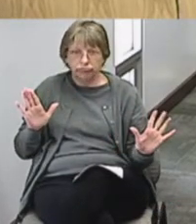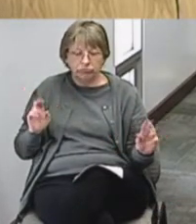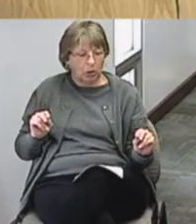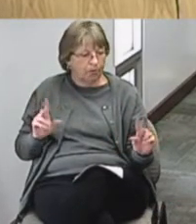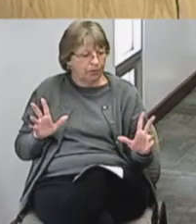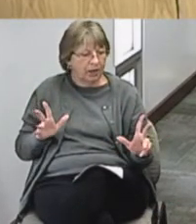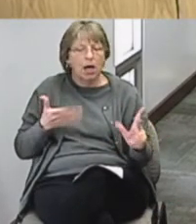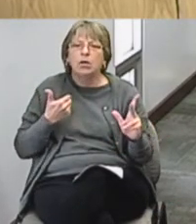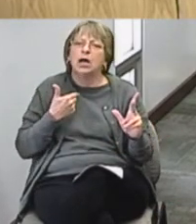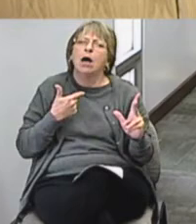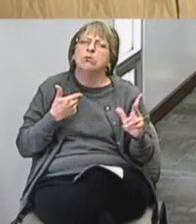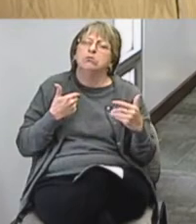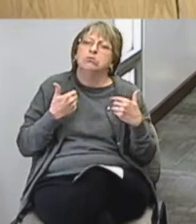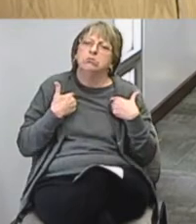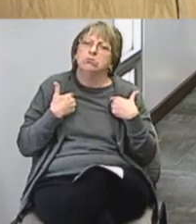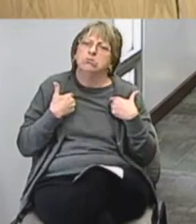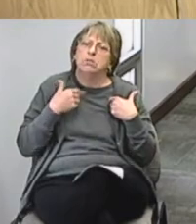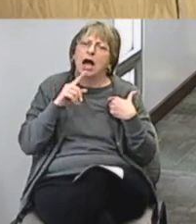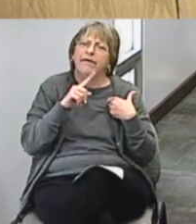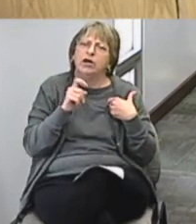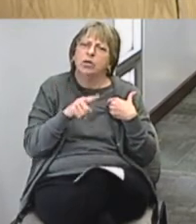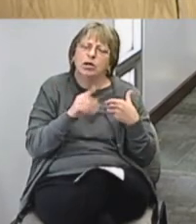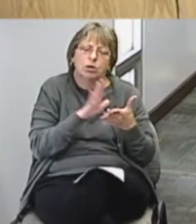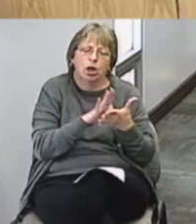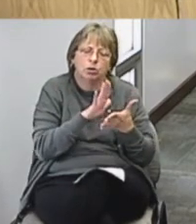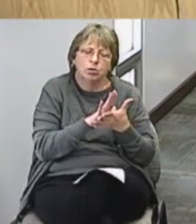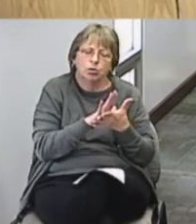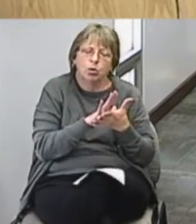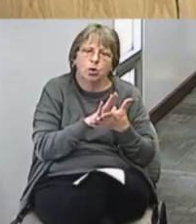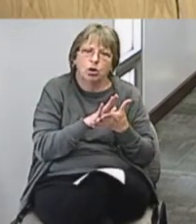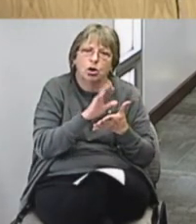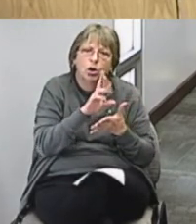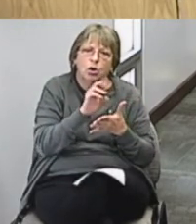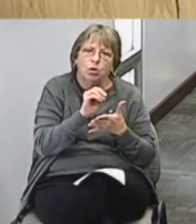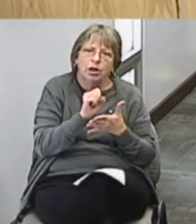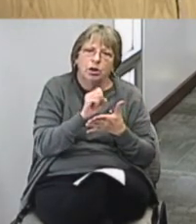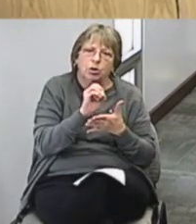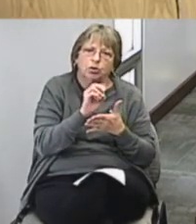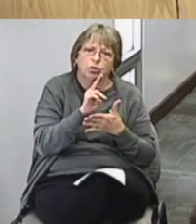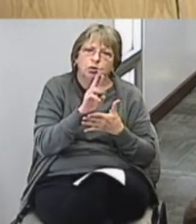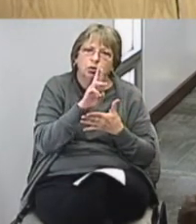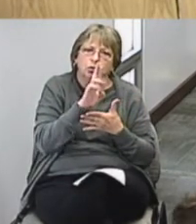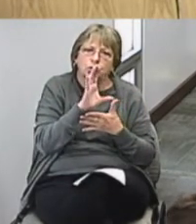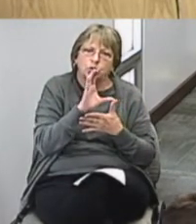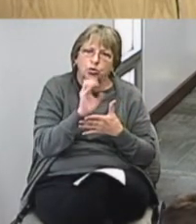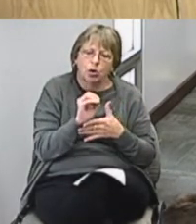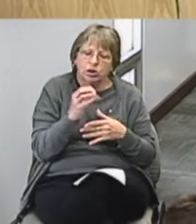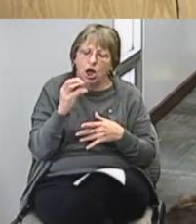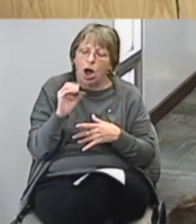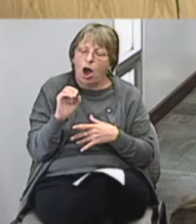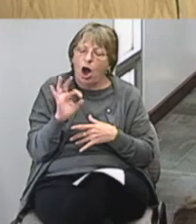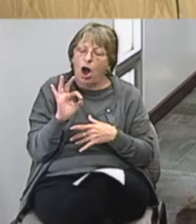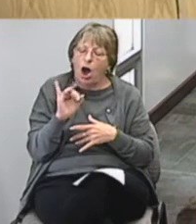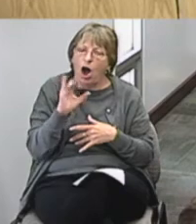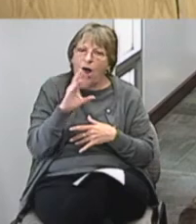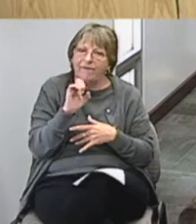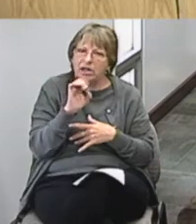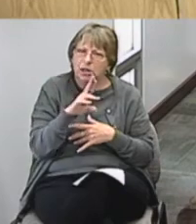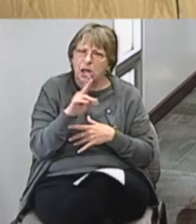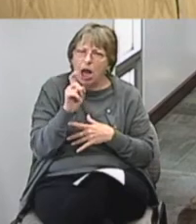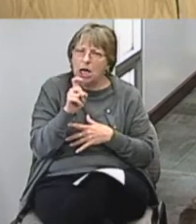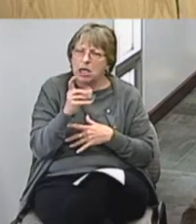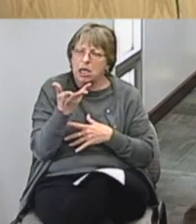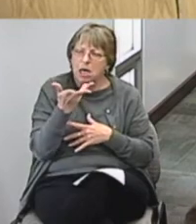I do have a question on the school resource Yeah, officer. If we can get maybe a little bit of background update, I'm a